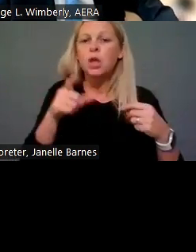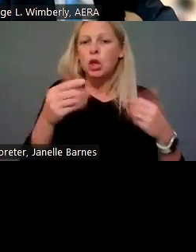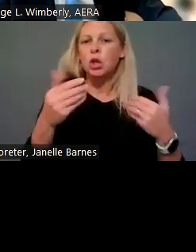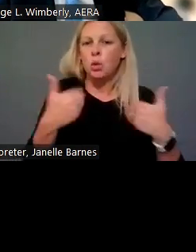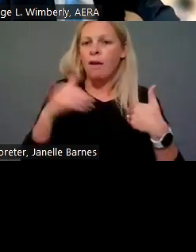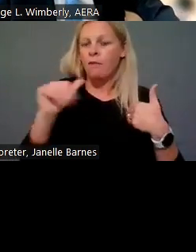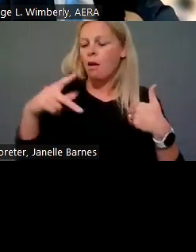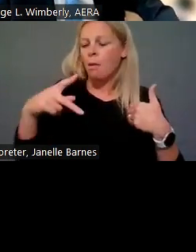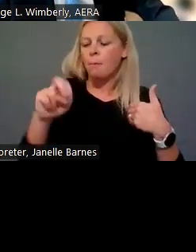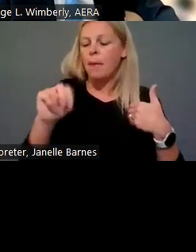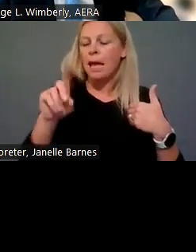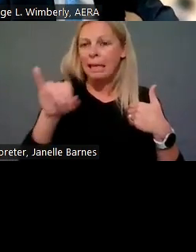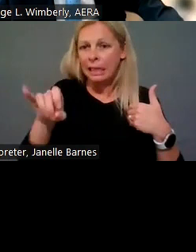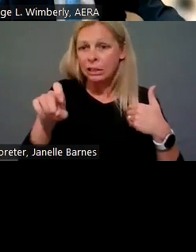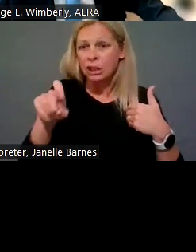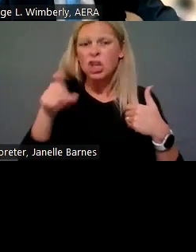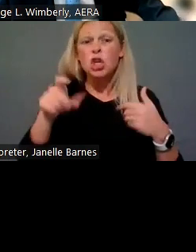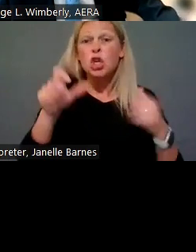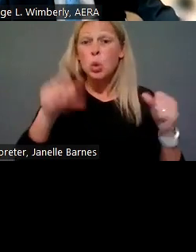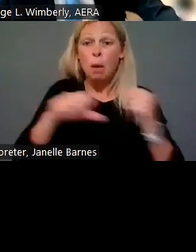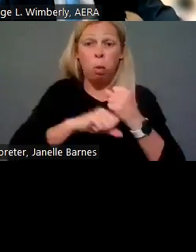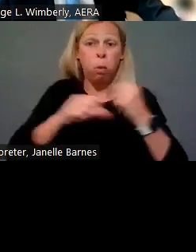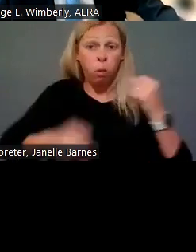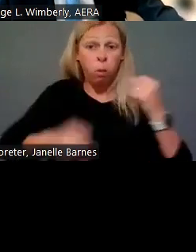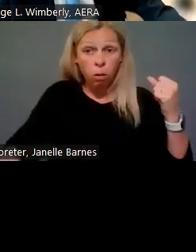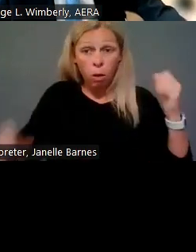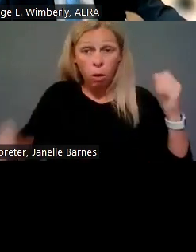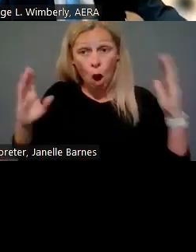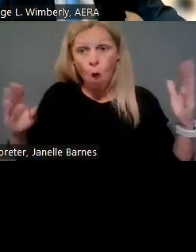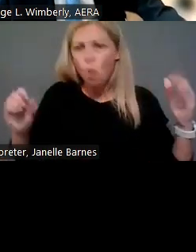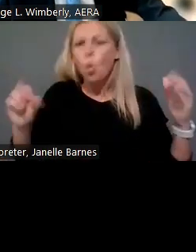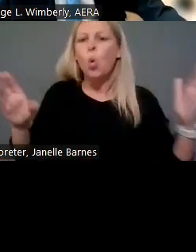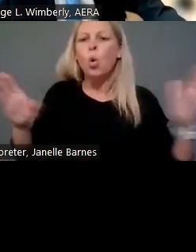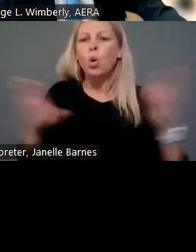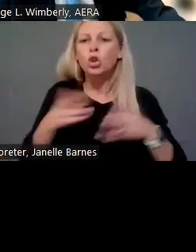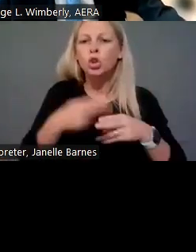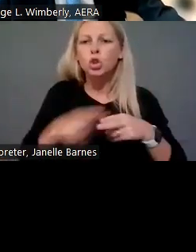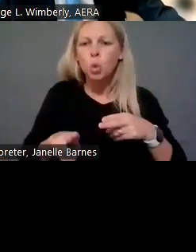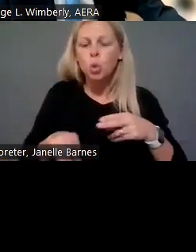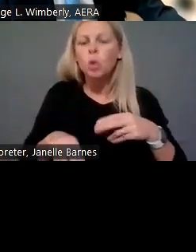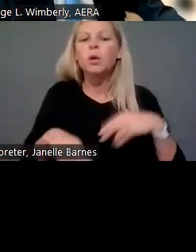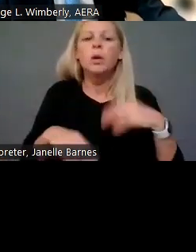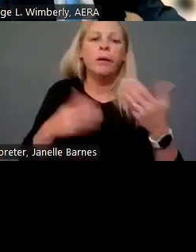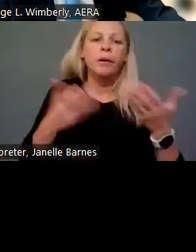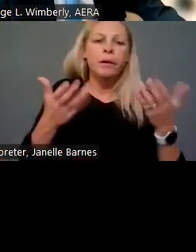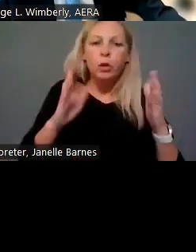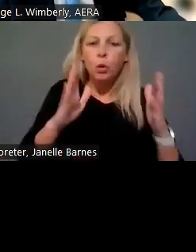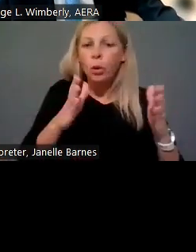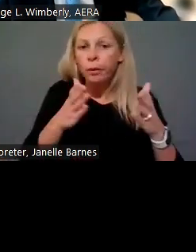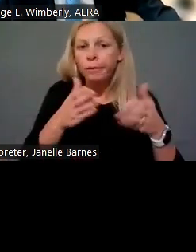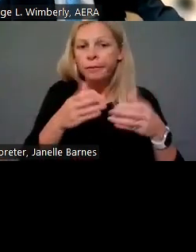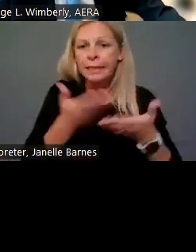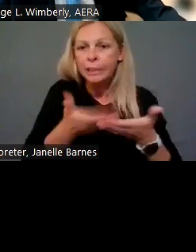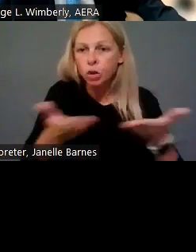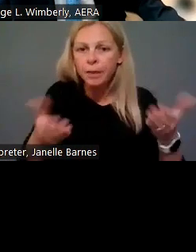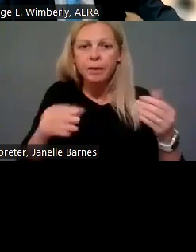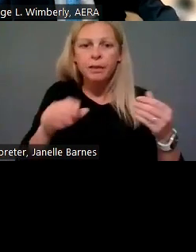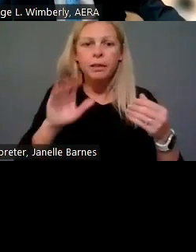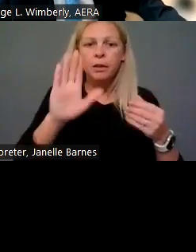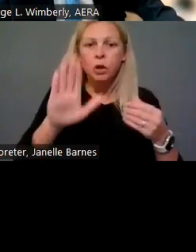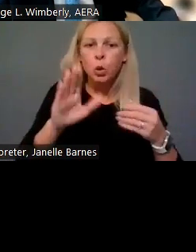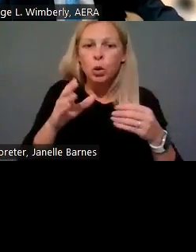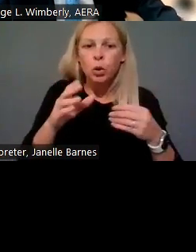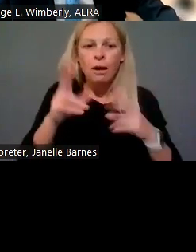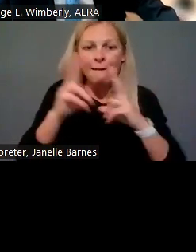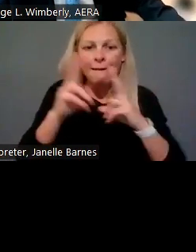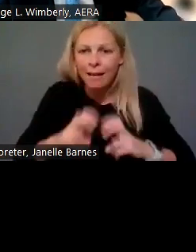appendix as short or as long as you like. You can include any relevant survey instruments and interview protocols or analysis plan,